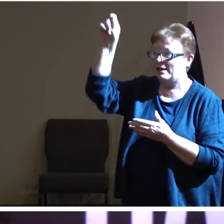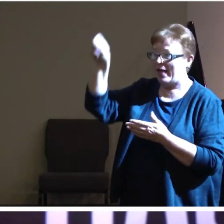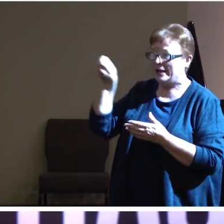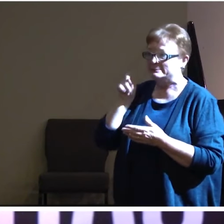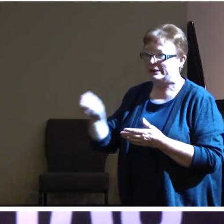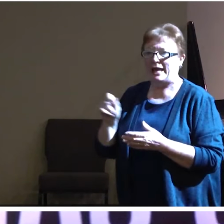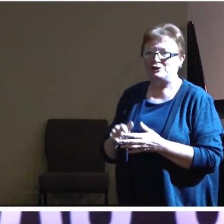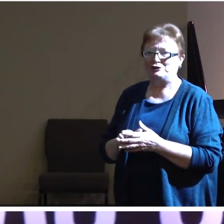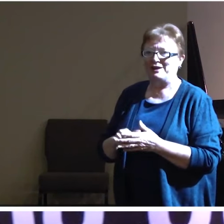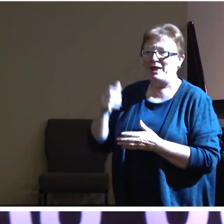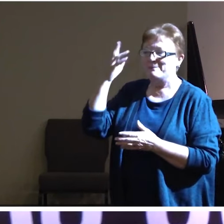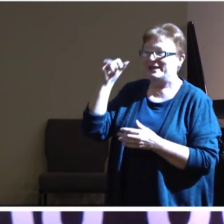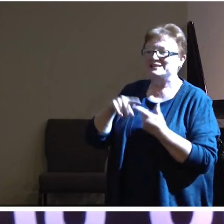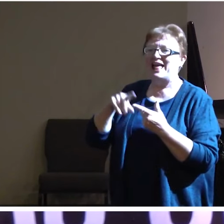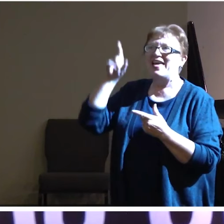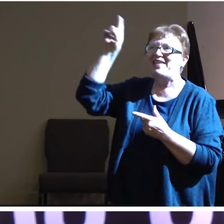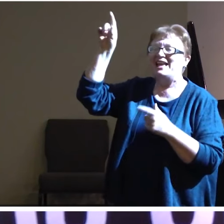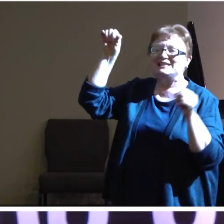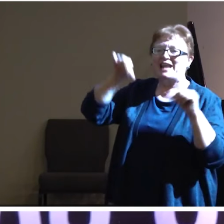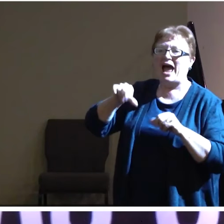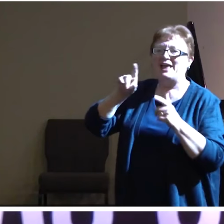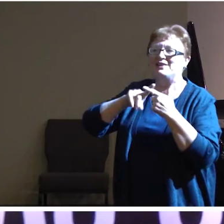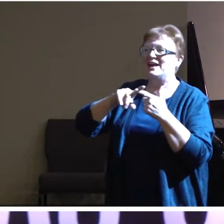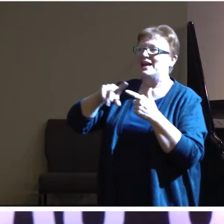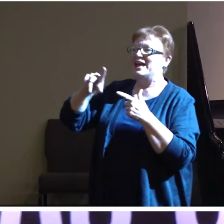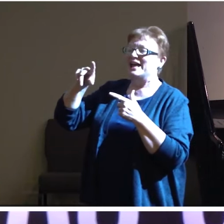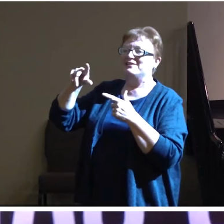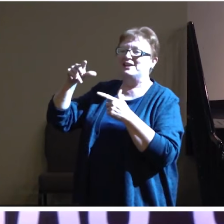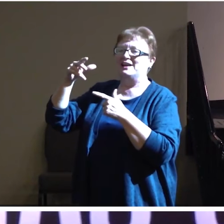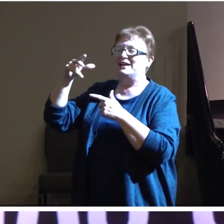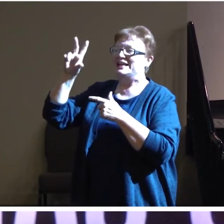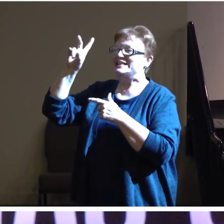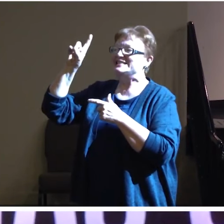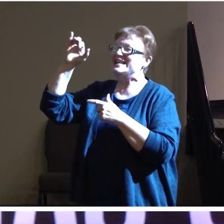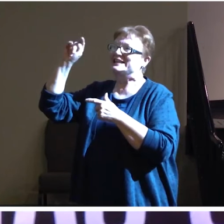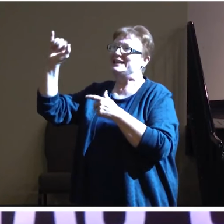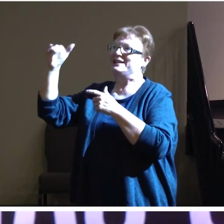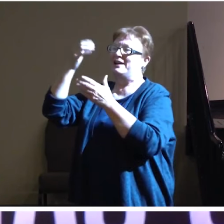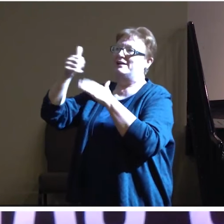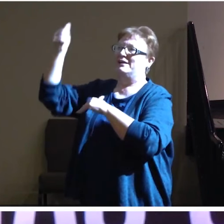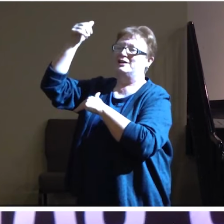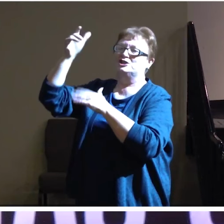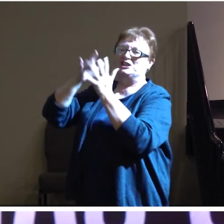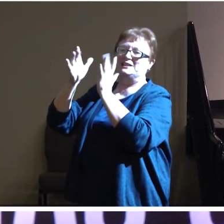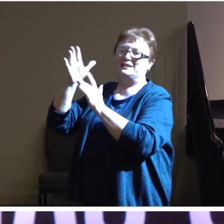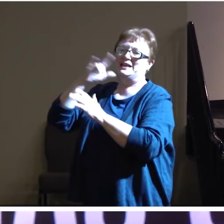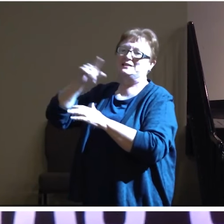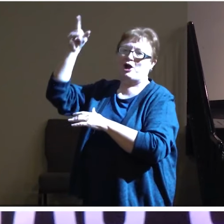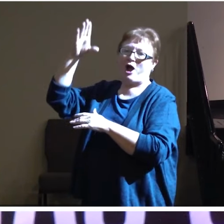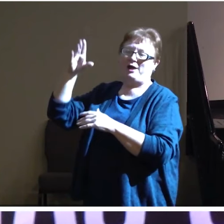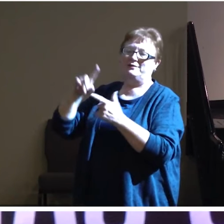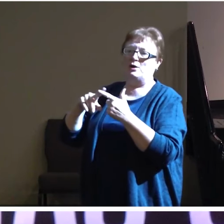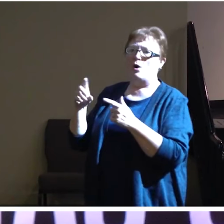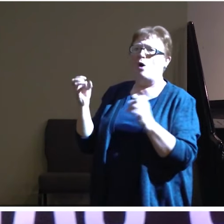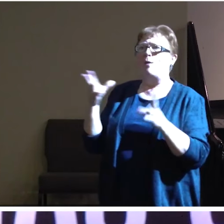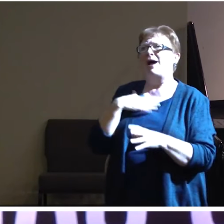because they deny the deity of Christ. They say, oh, he was just saying like, oh, gee, like, oh my God.